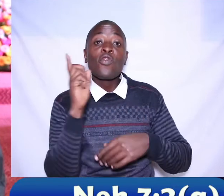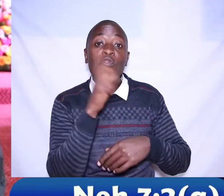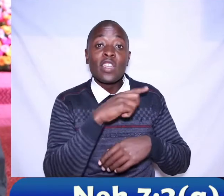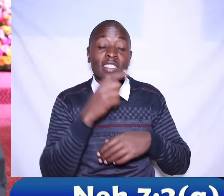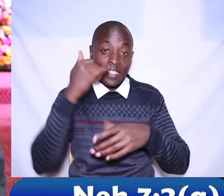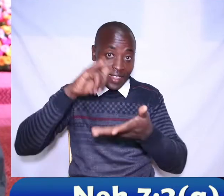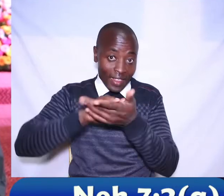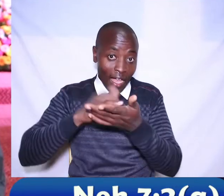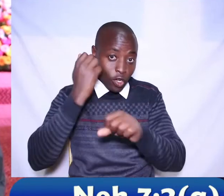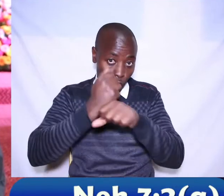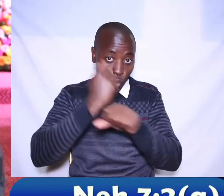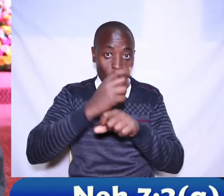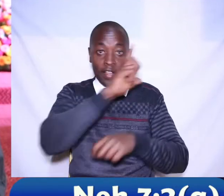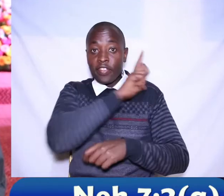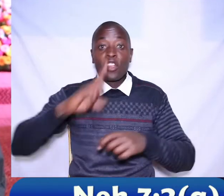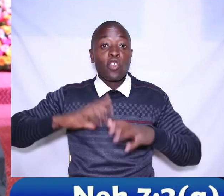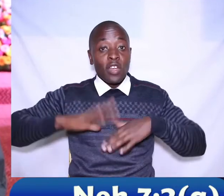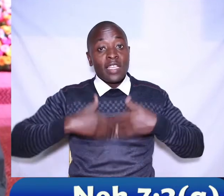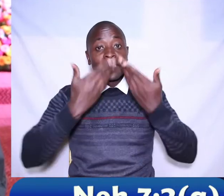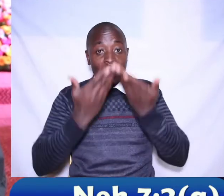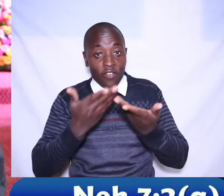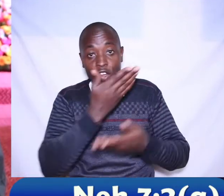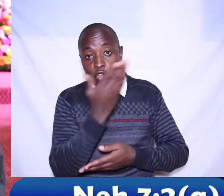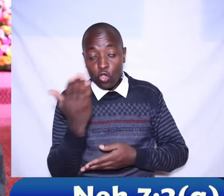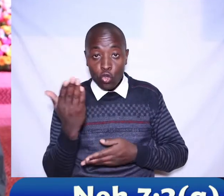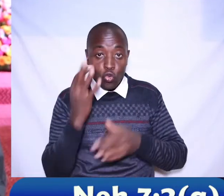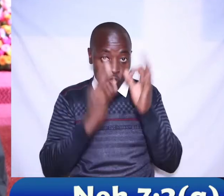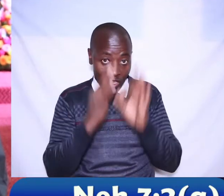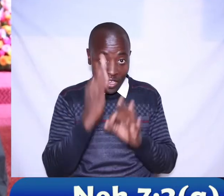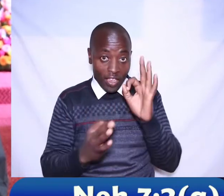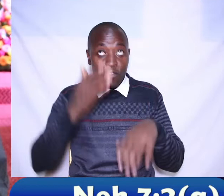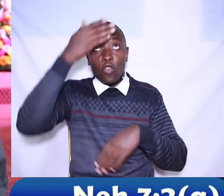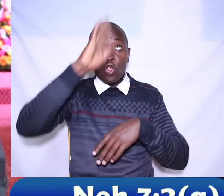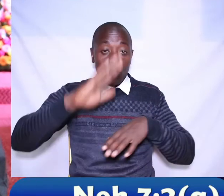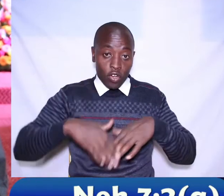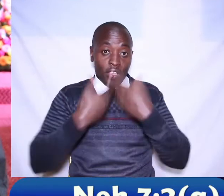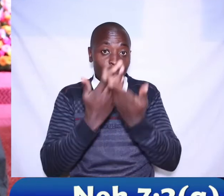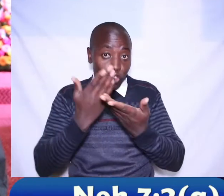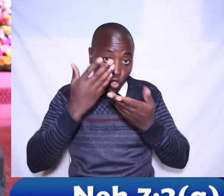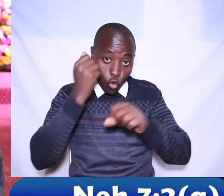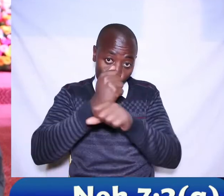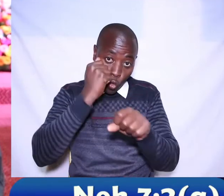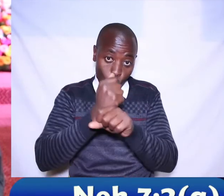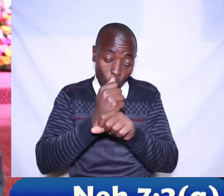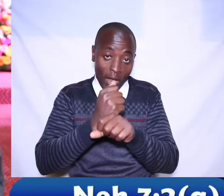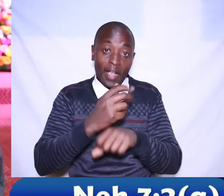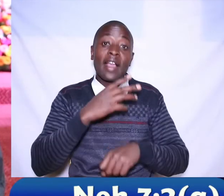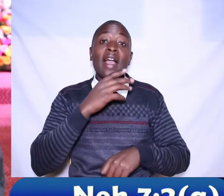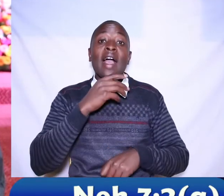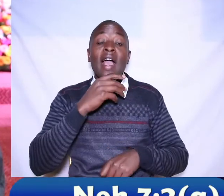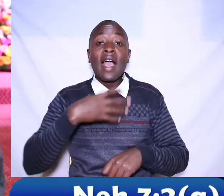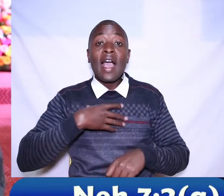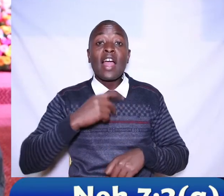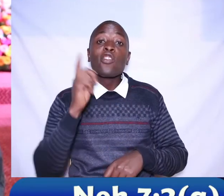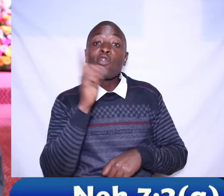completed the assignment that the Lord has given you? If the Lord gives you an assignment and you complete